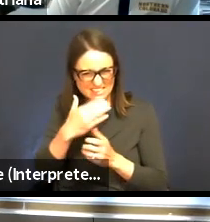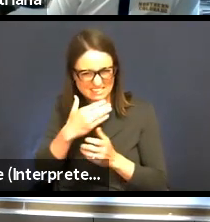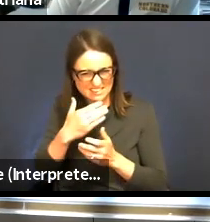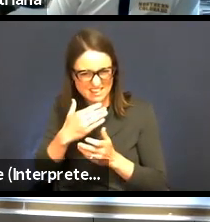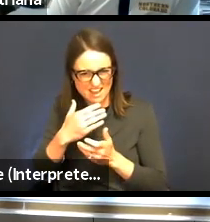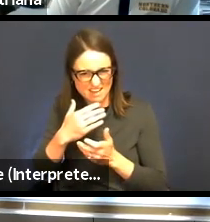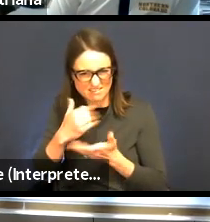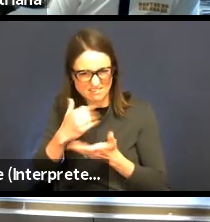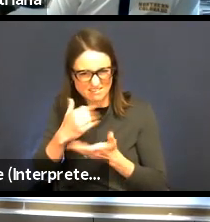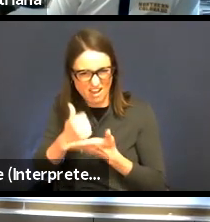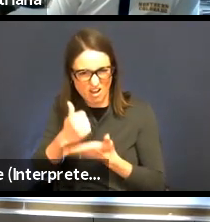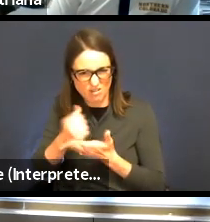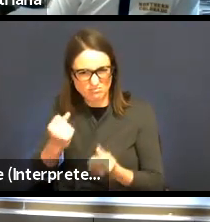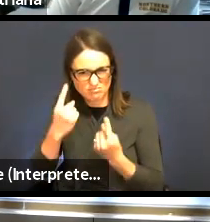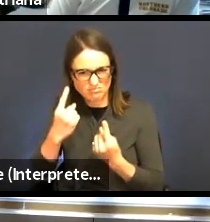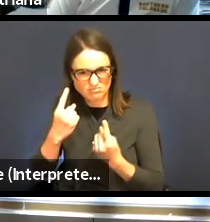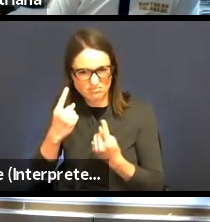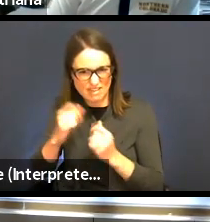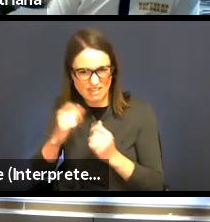Thank you. Yep.